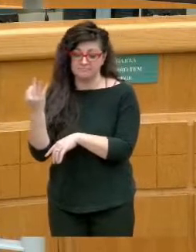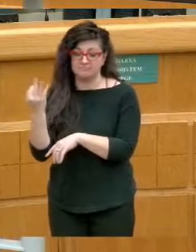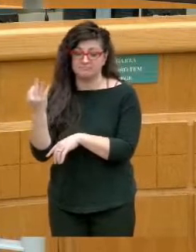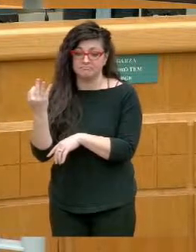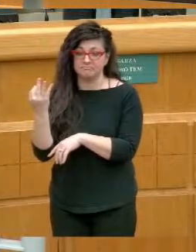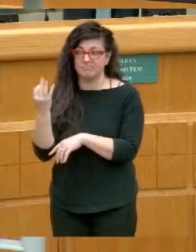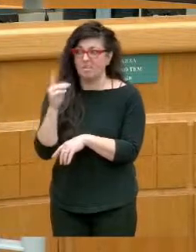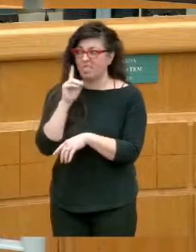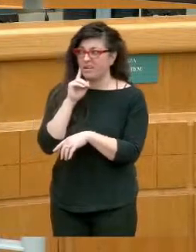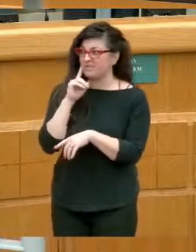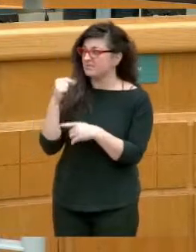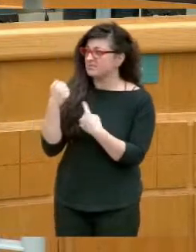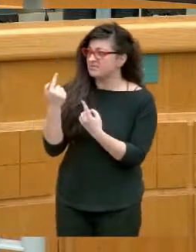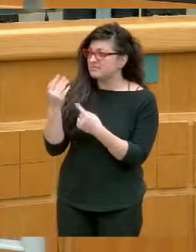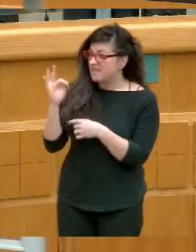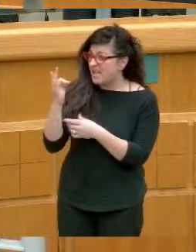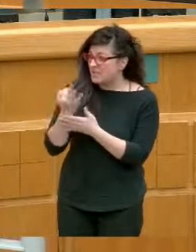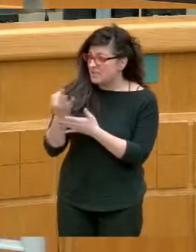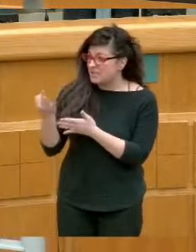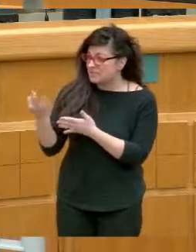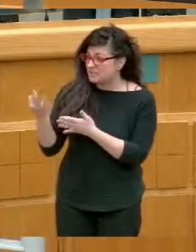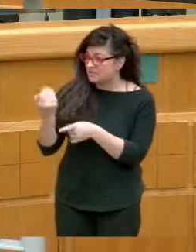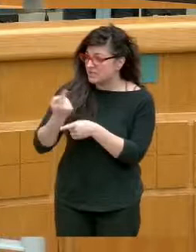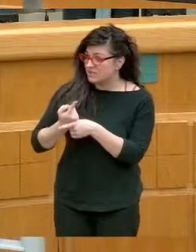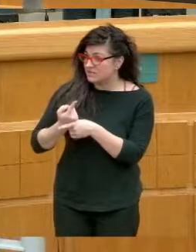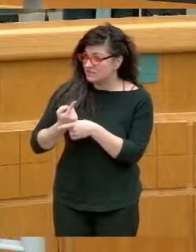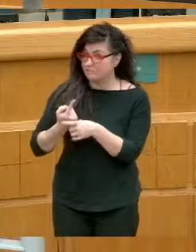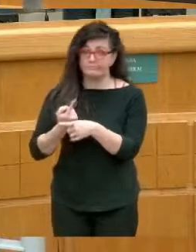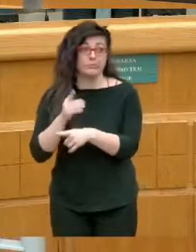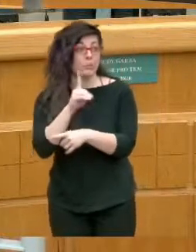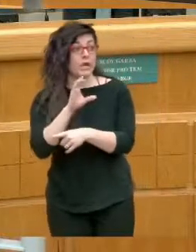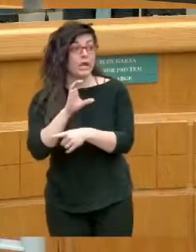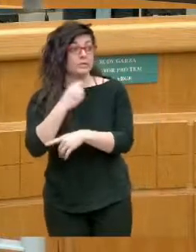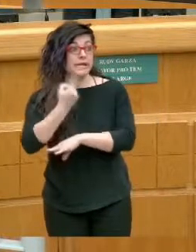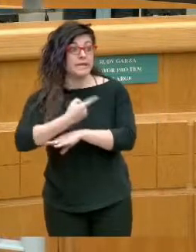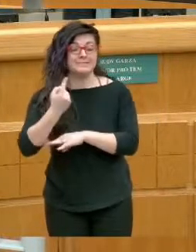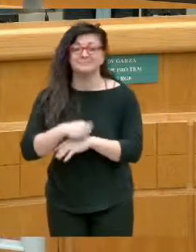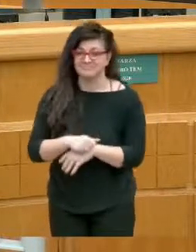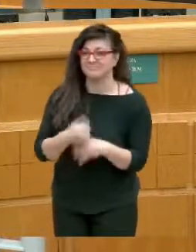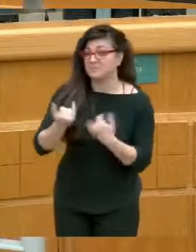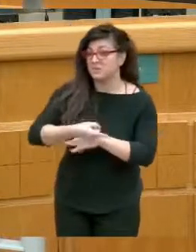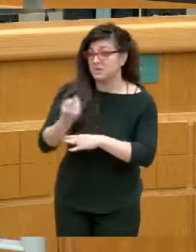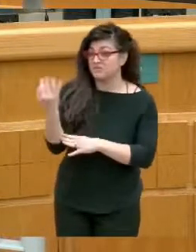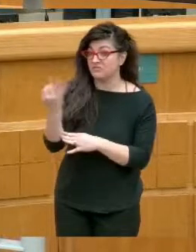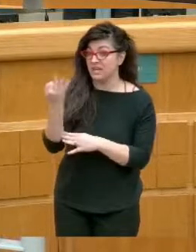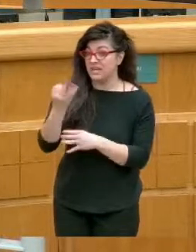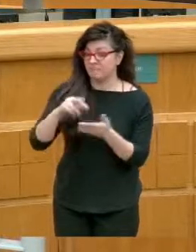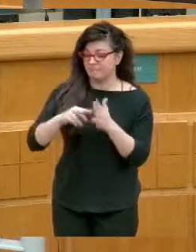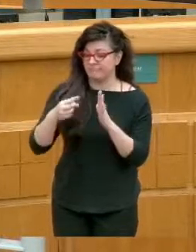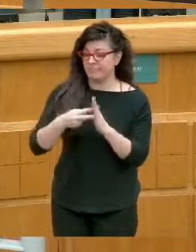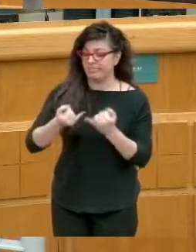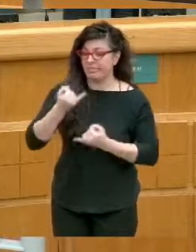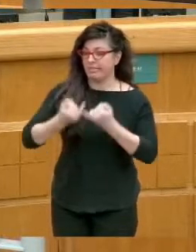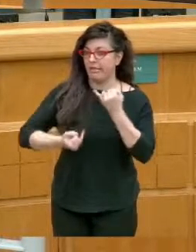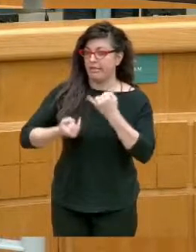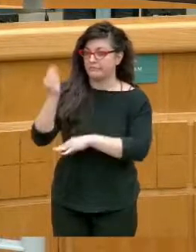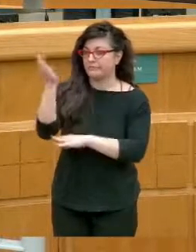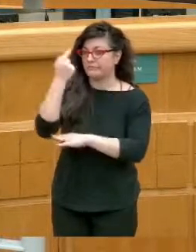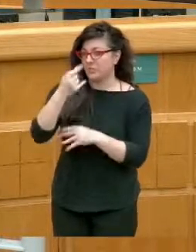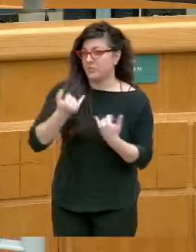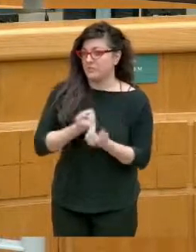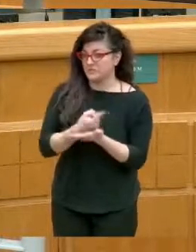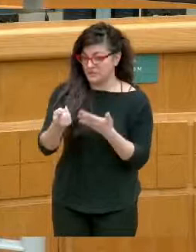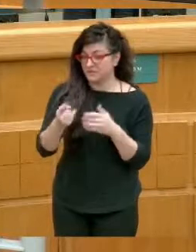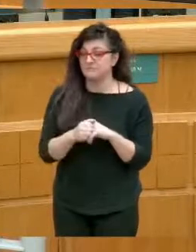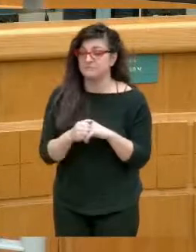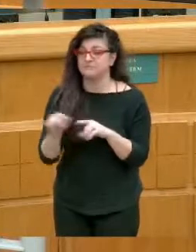now for I think about 9 weeks or so. It's been a while, but today's Friday, so this will be the last one of the week. And what we've done